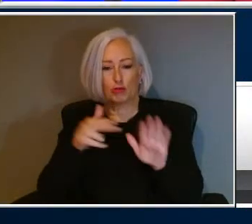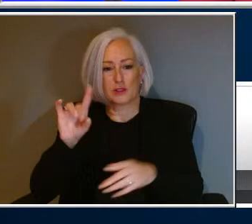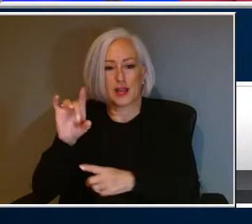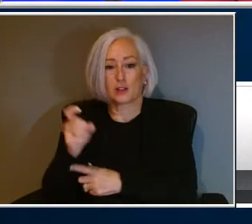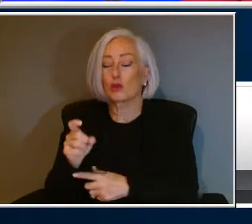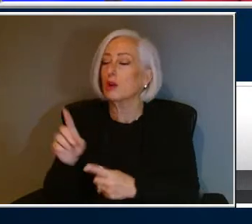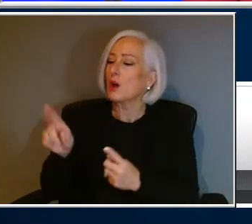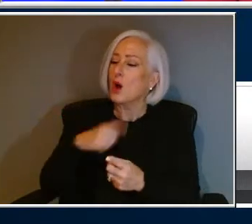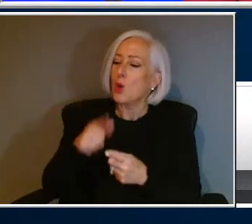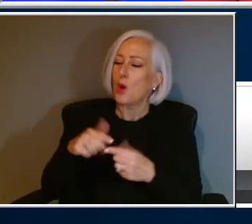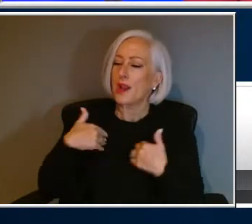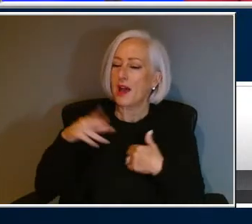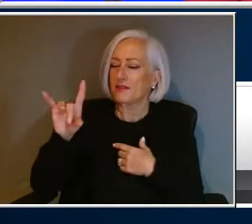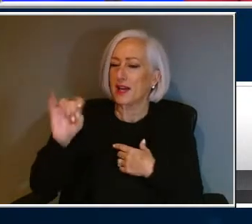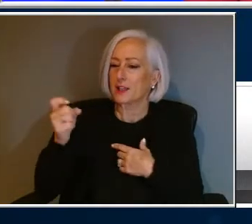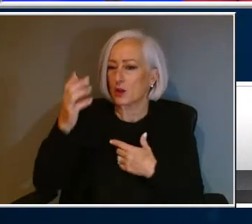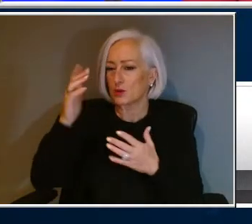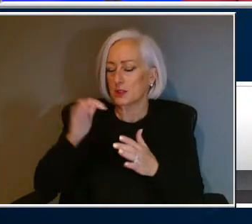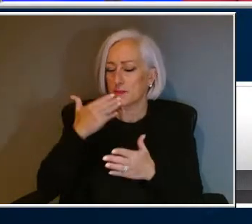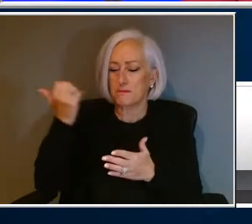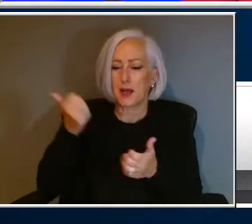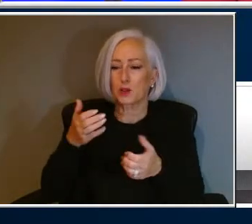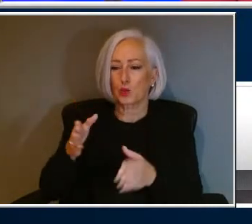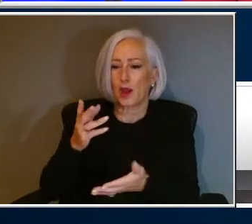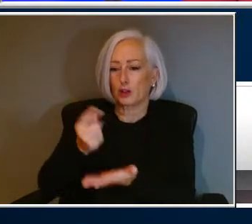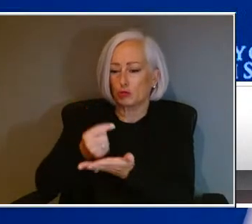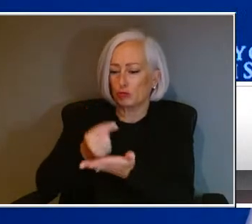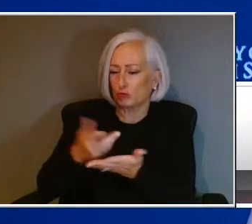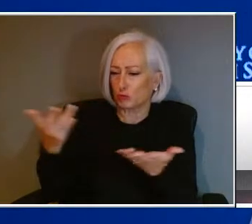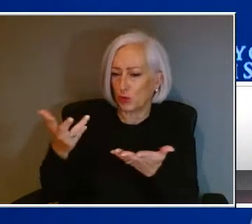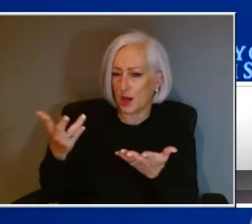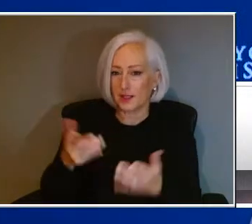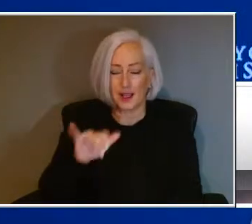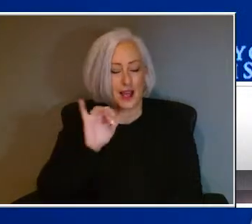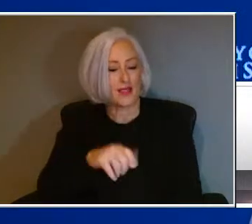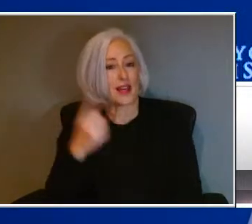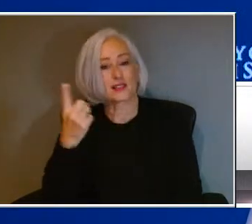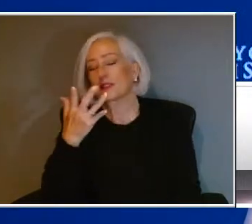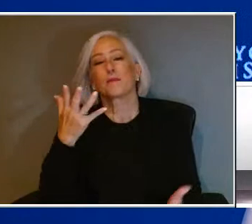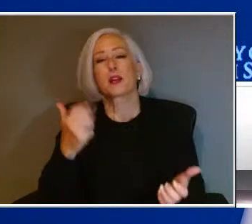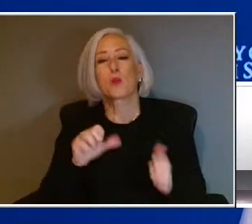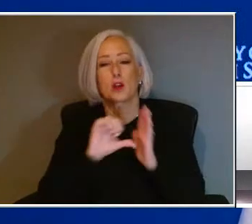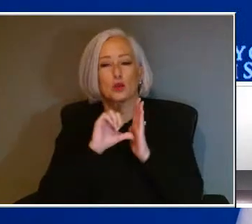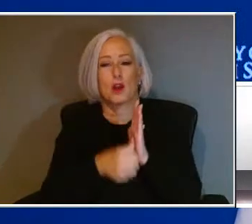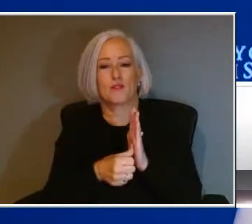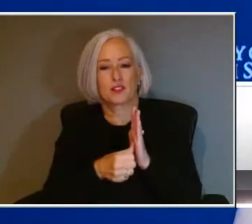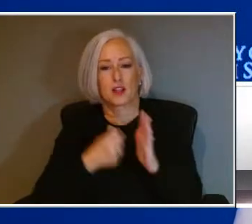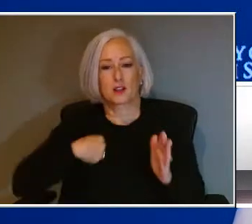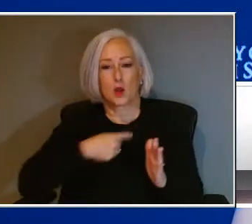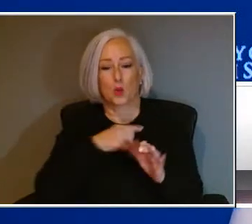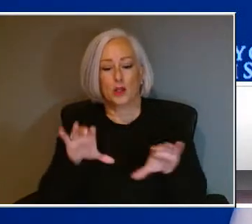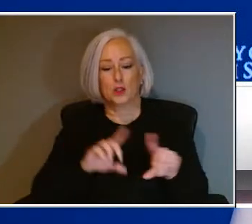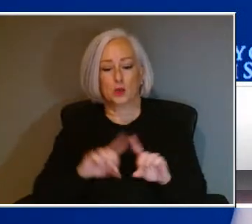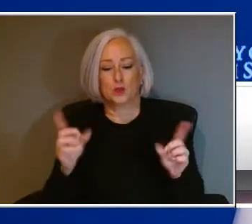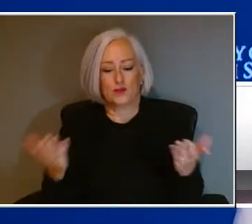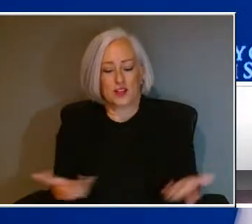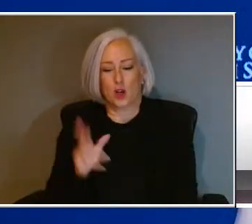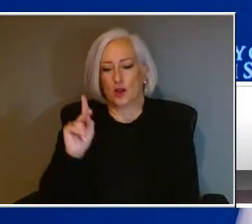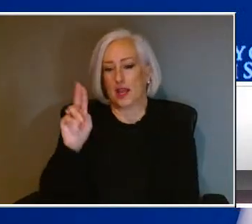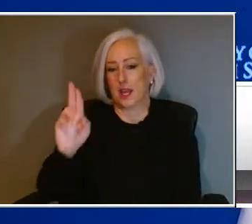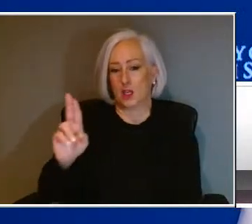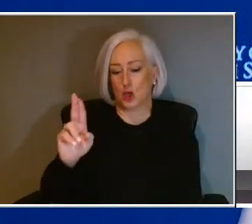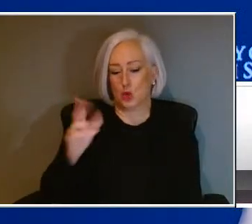best way to treat it? So this is something that I really want to highlight that we do differently at KU. I think the best way that we can